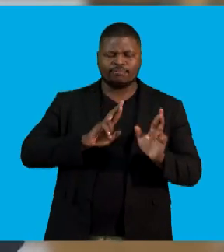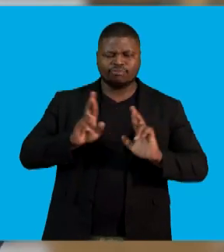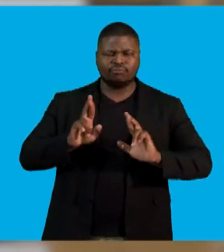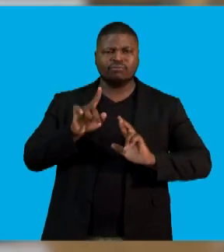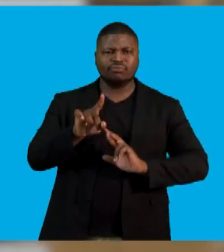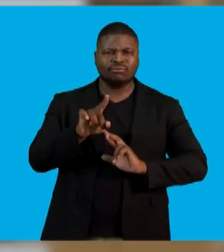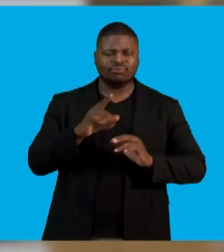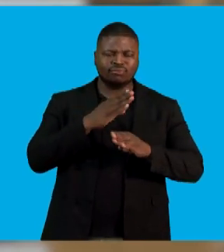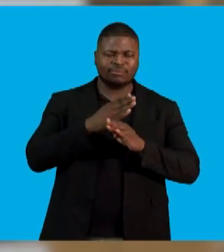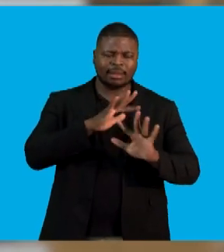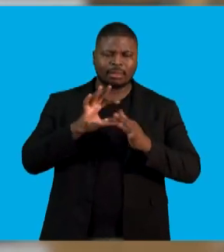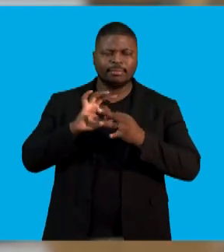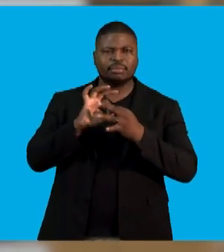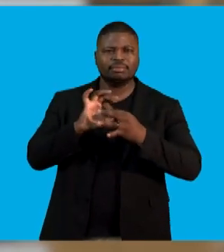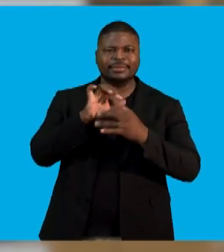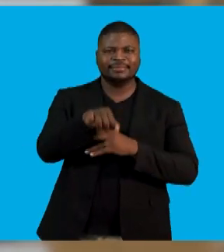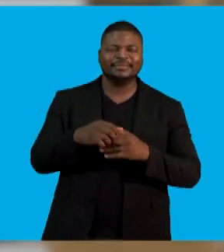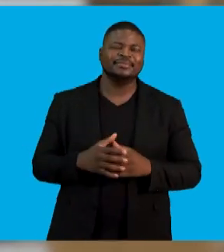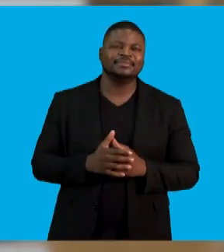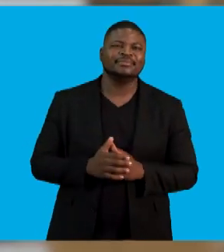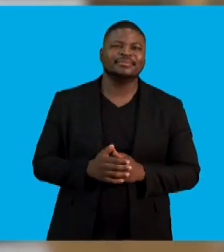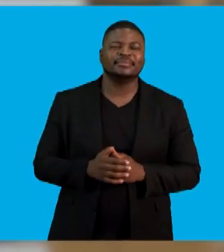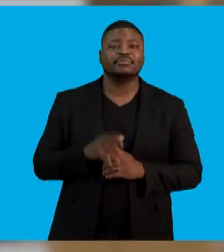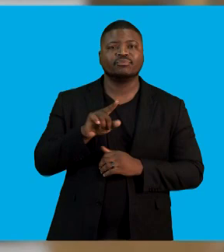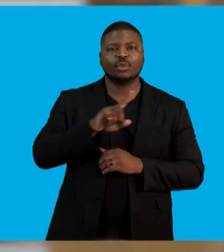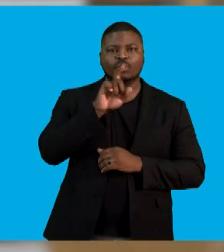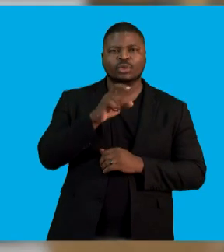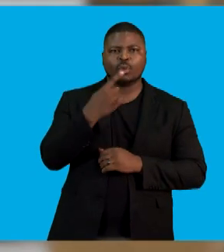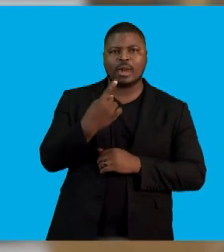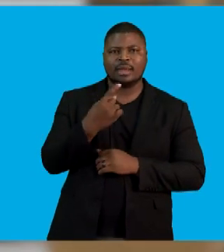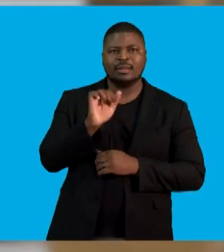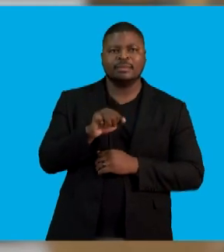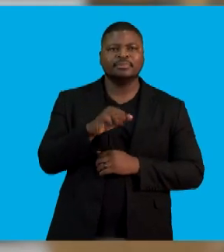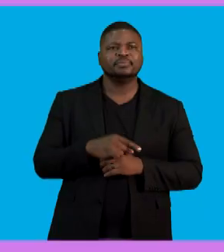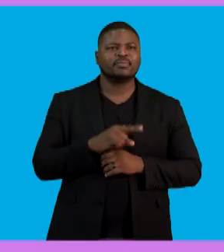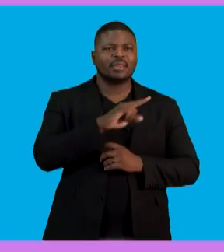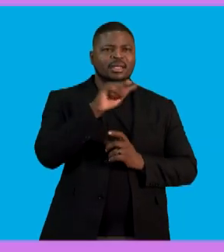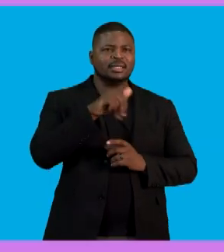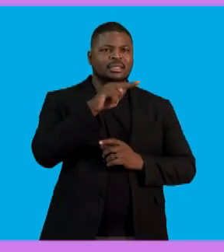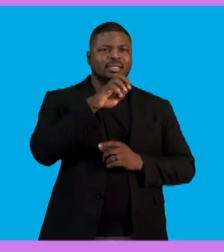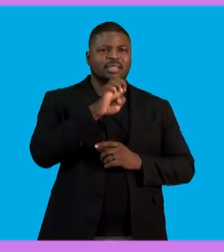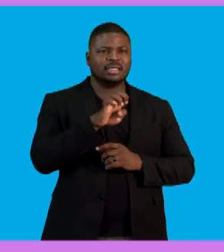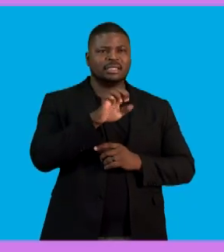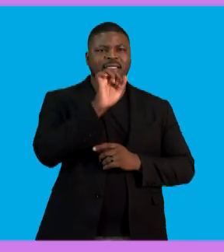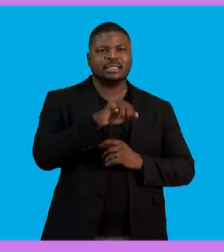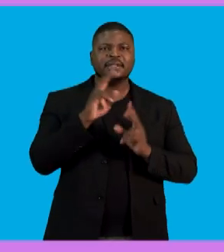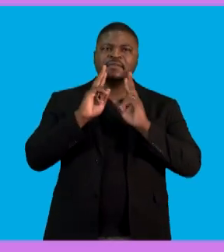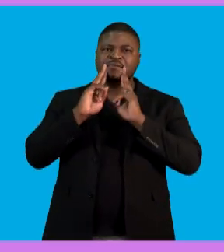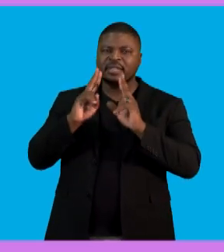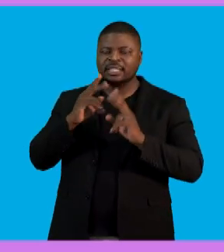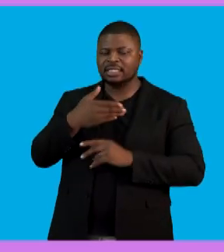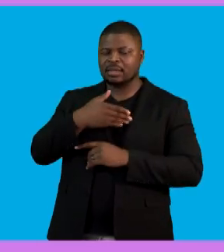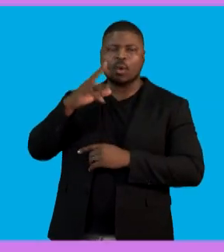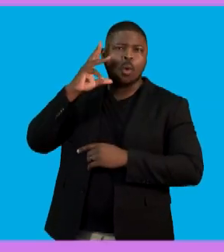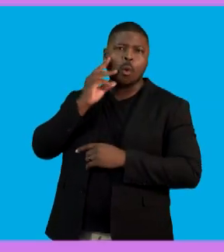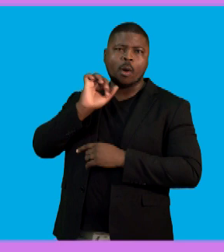calculators ready to work with me. Question 1 says, Zane visited her